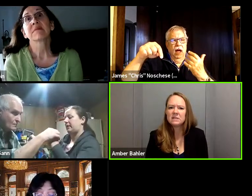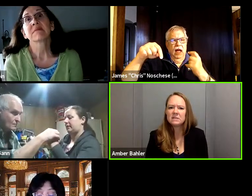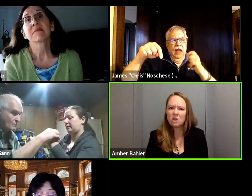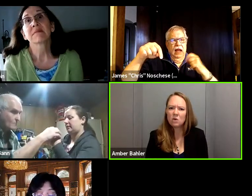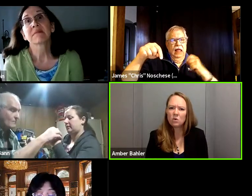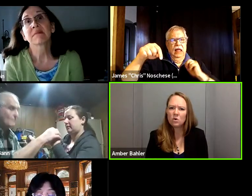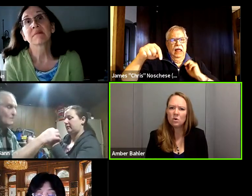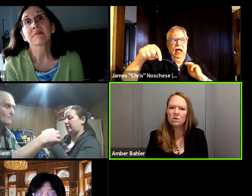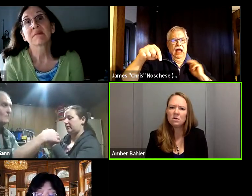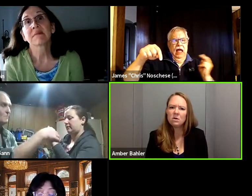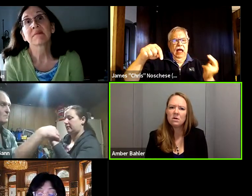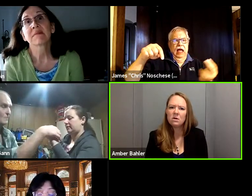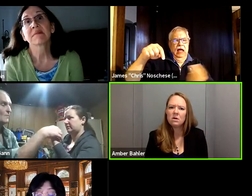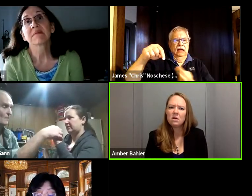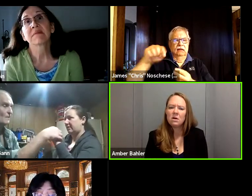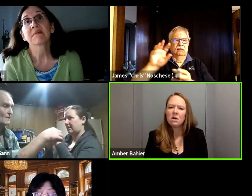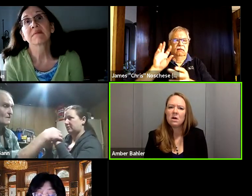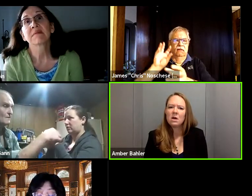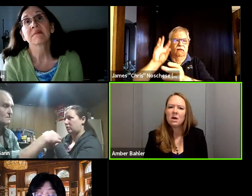is local,